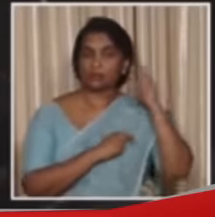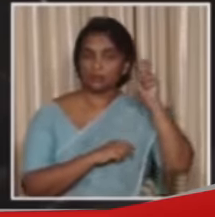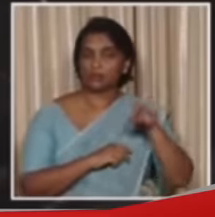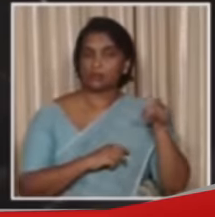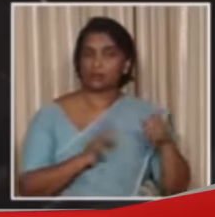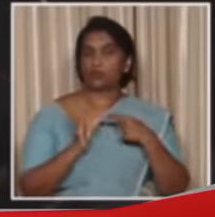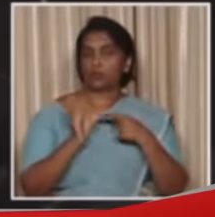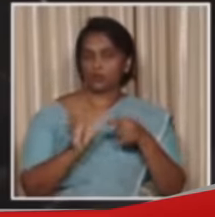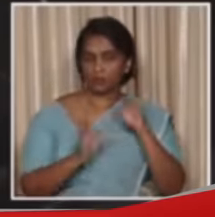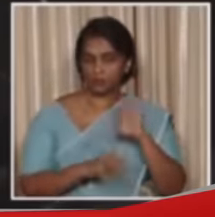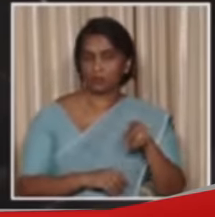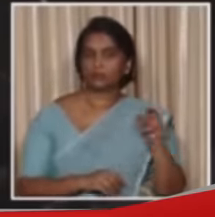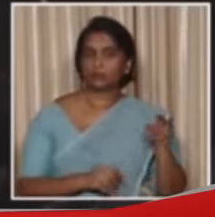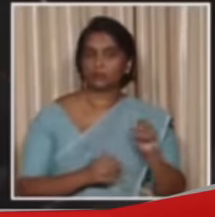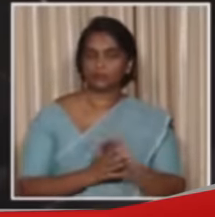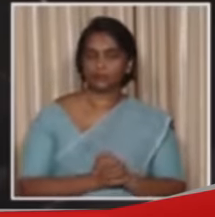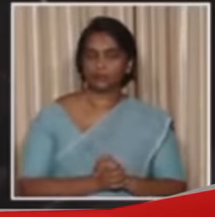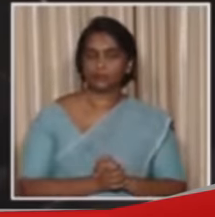attempt